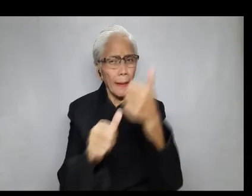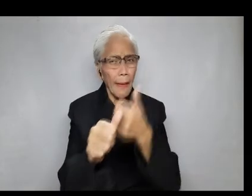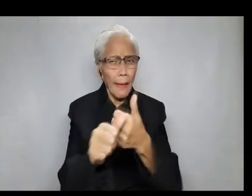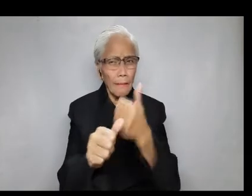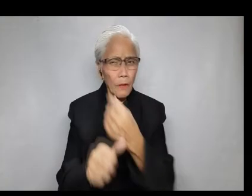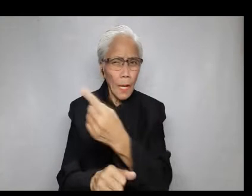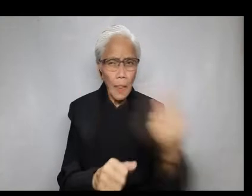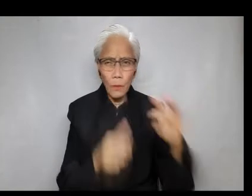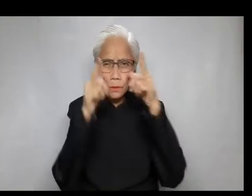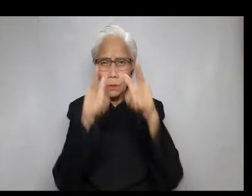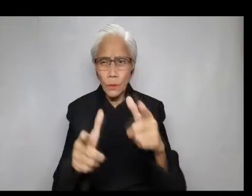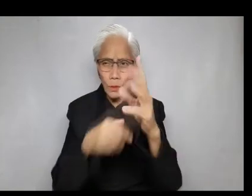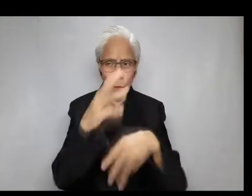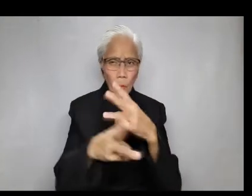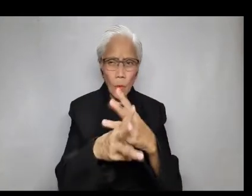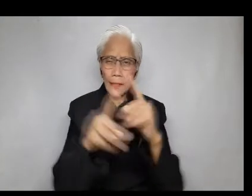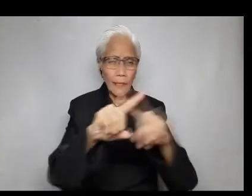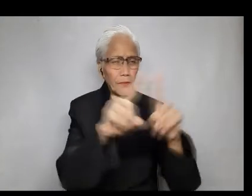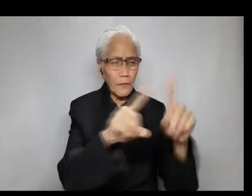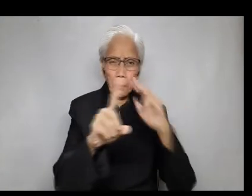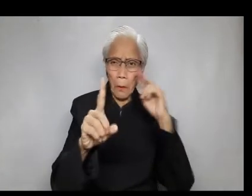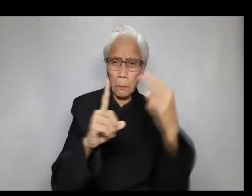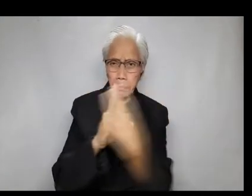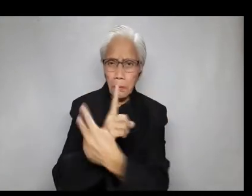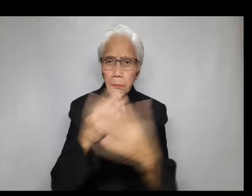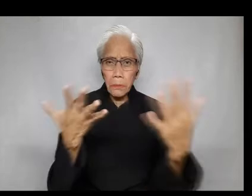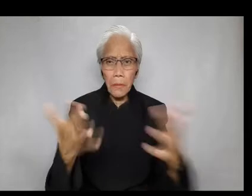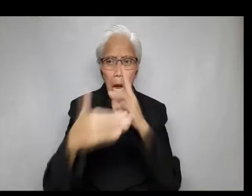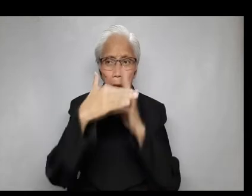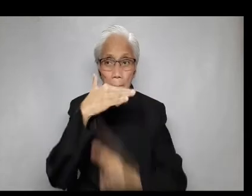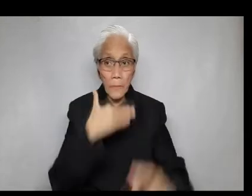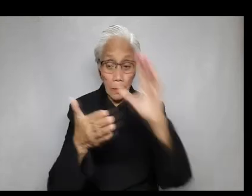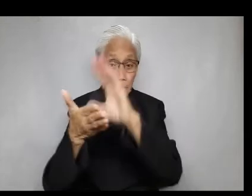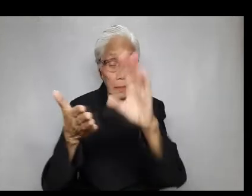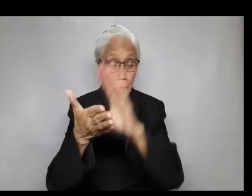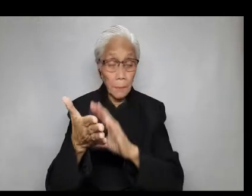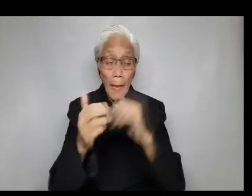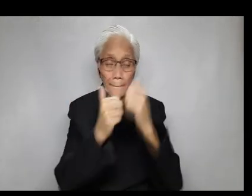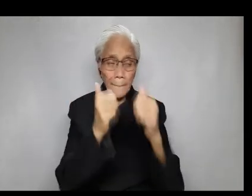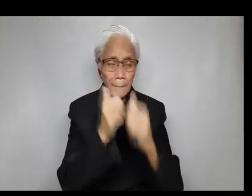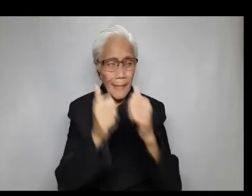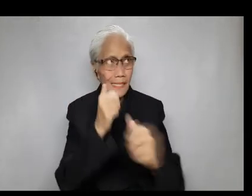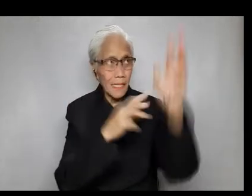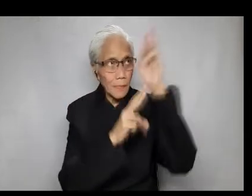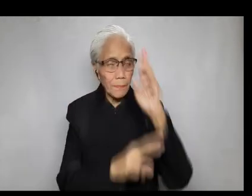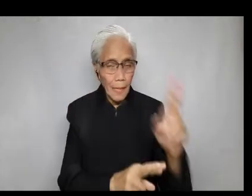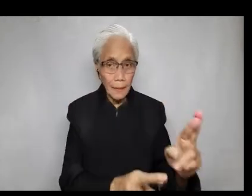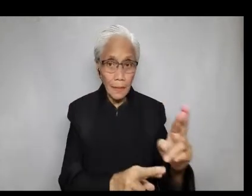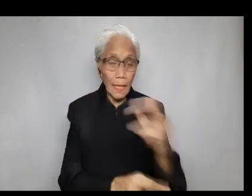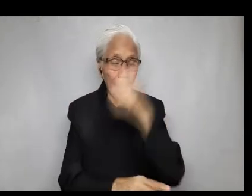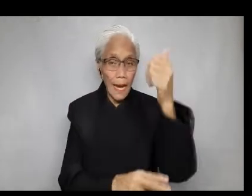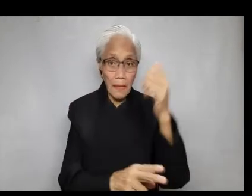view. Remember, everyone looks at the world from a different point of view. Humble